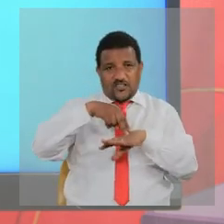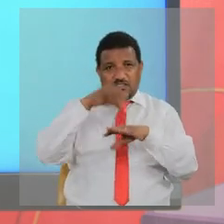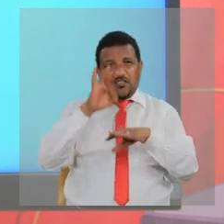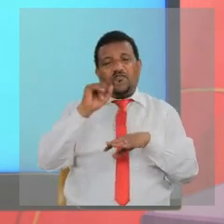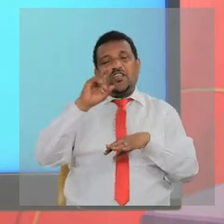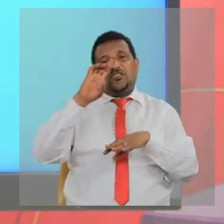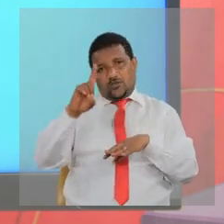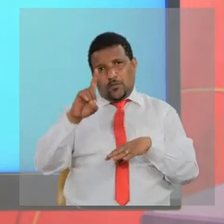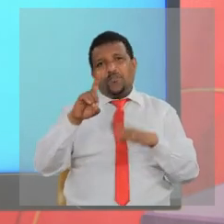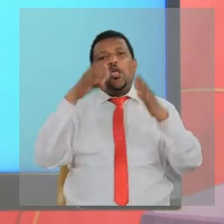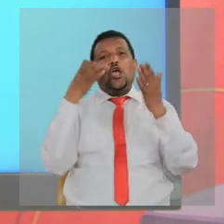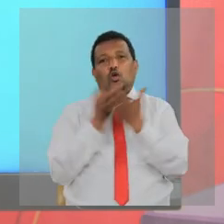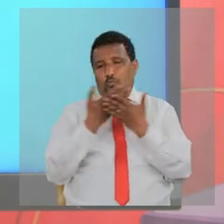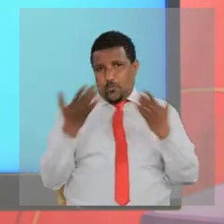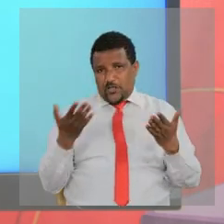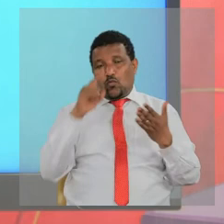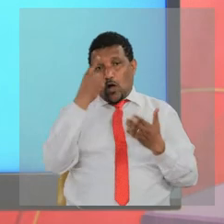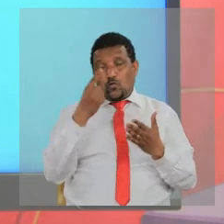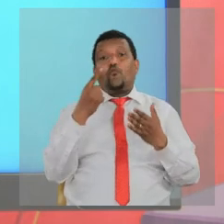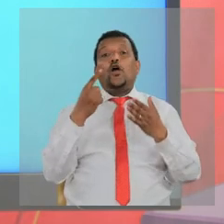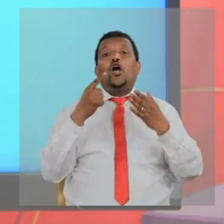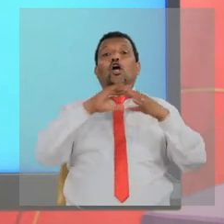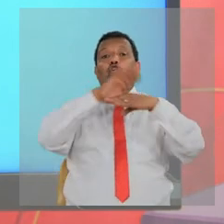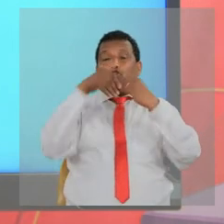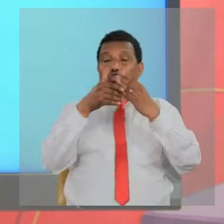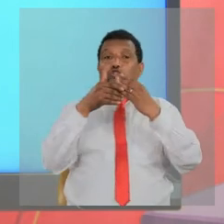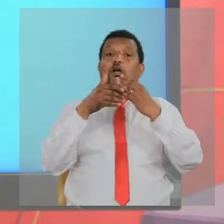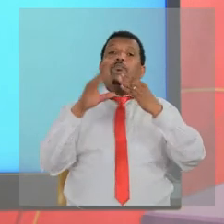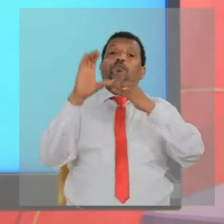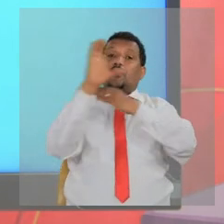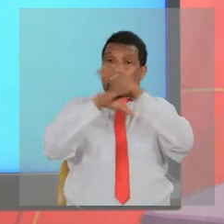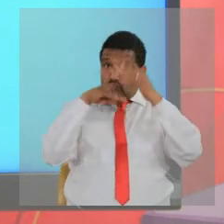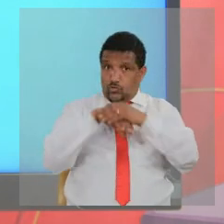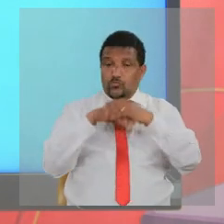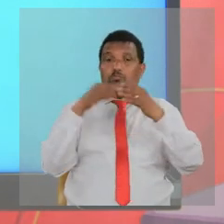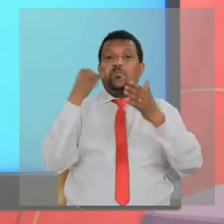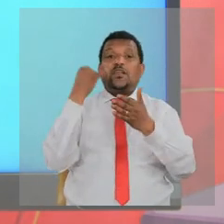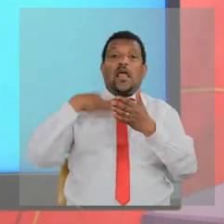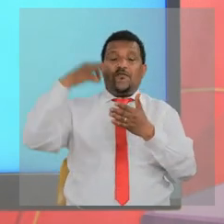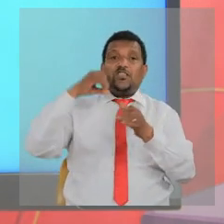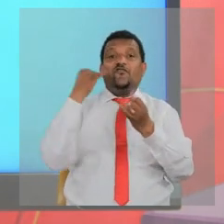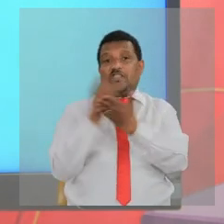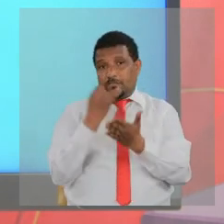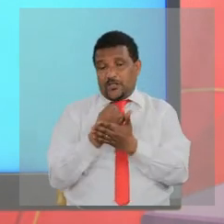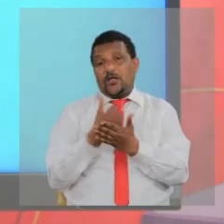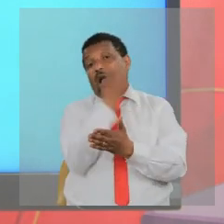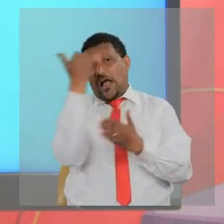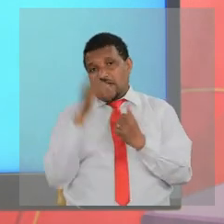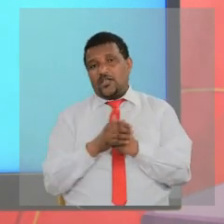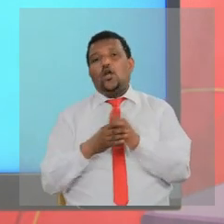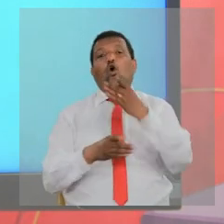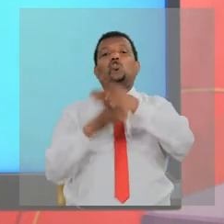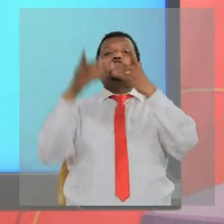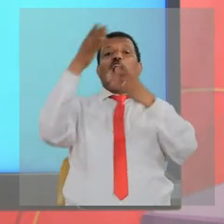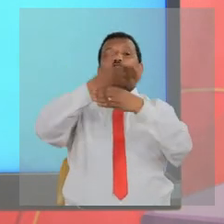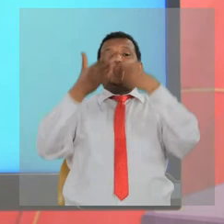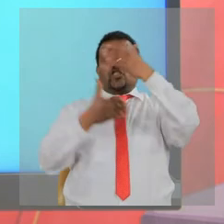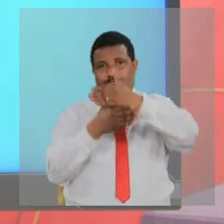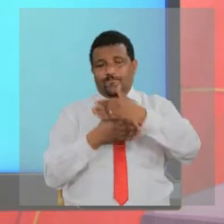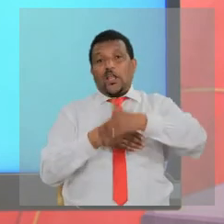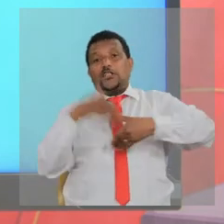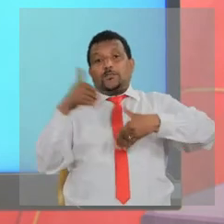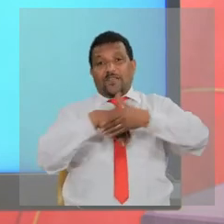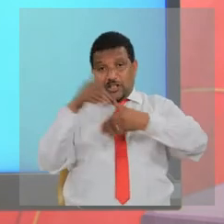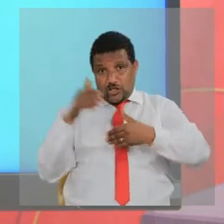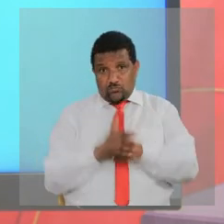and it is one of the components of the gross domestic private investment. The other expenditure is construction expenditure, expenditure